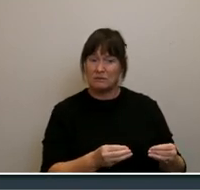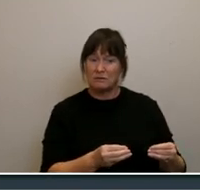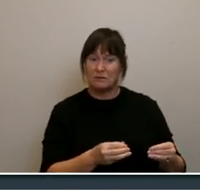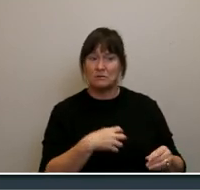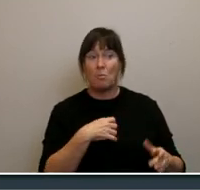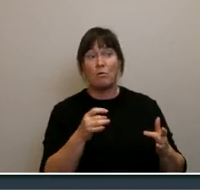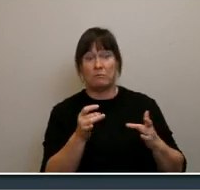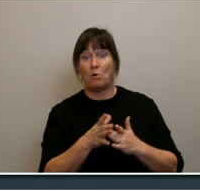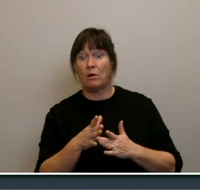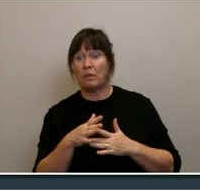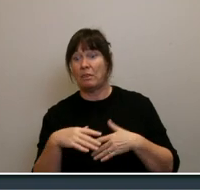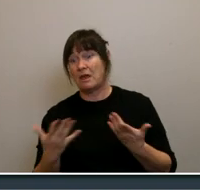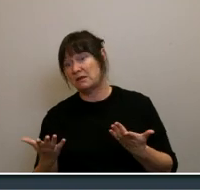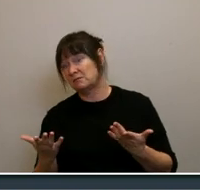than